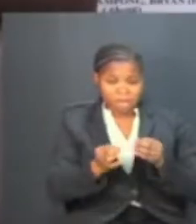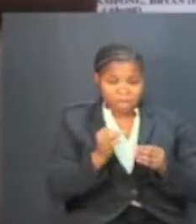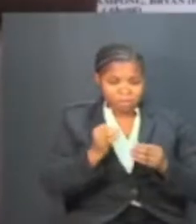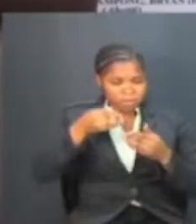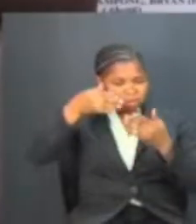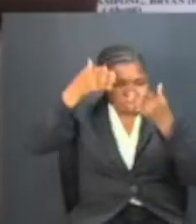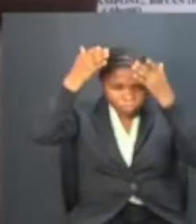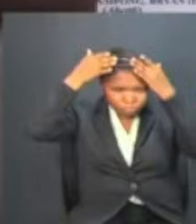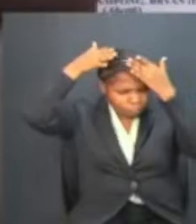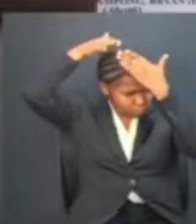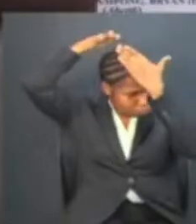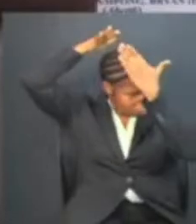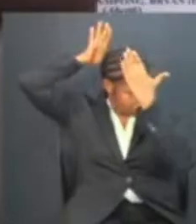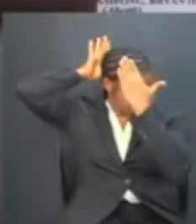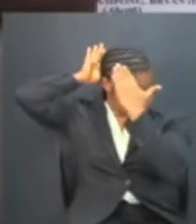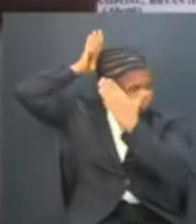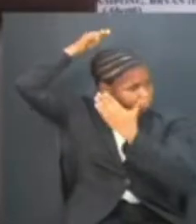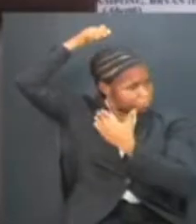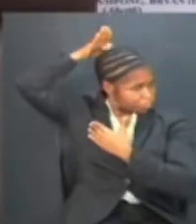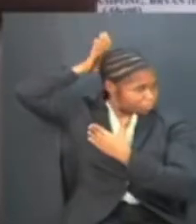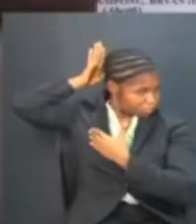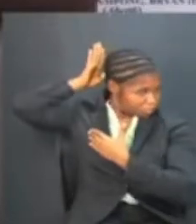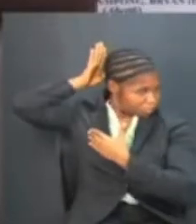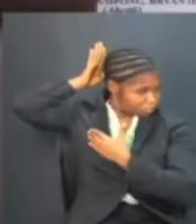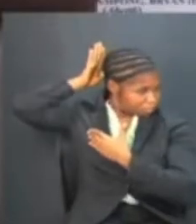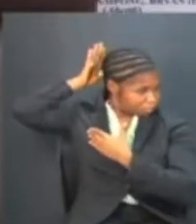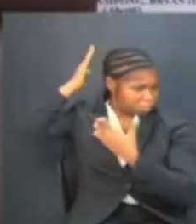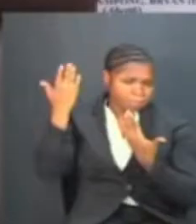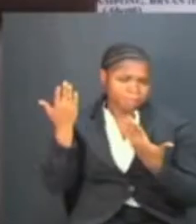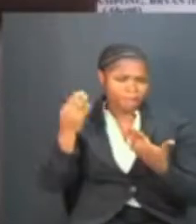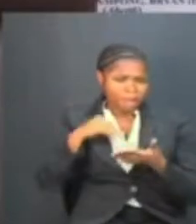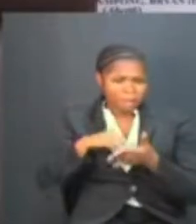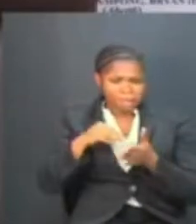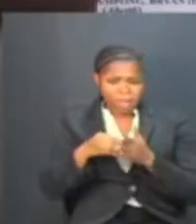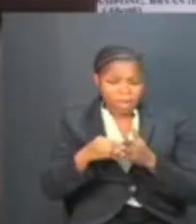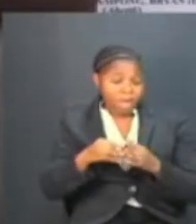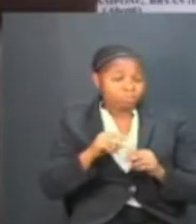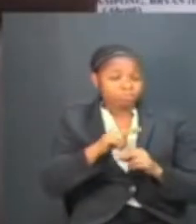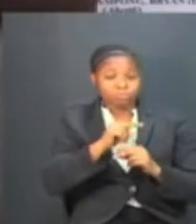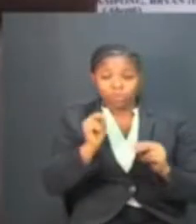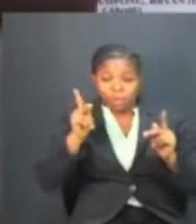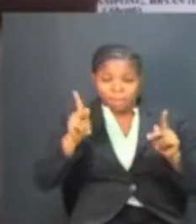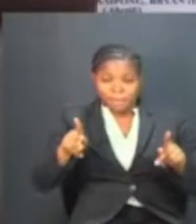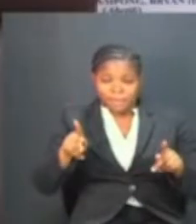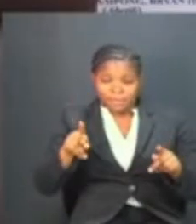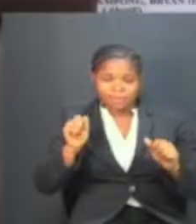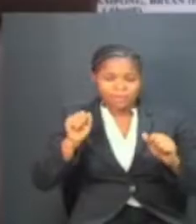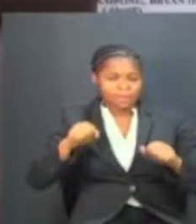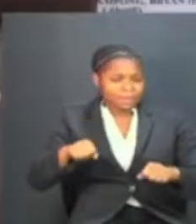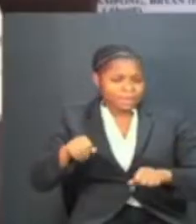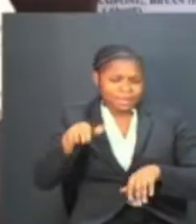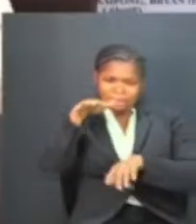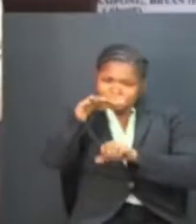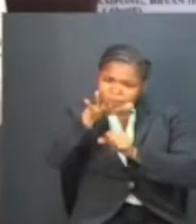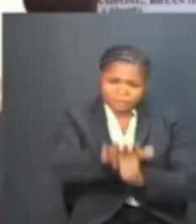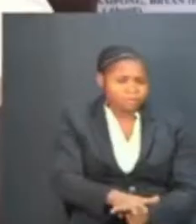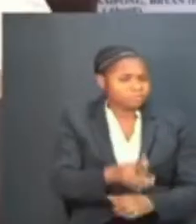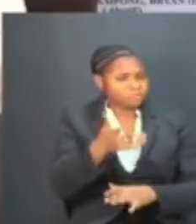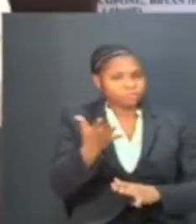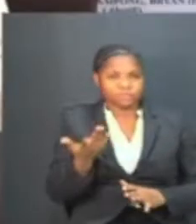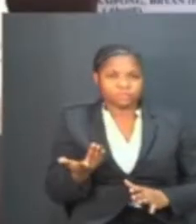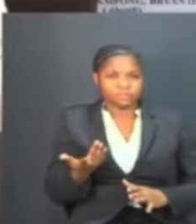it signifies that probably nobody will be able to defeat you. And when you wear the hat standing straight forward, it